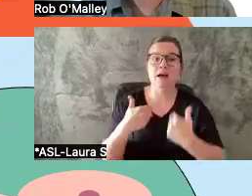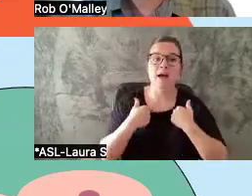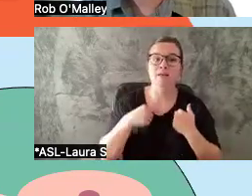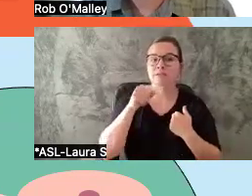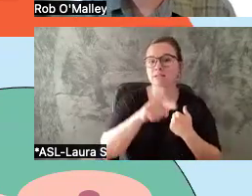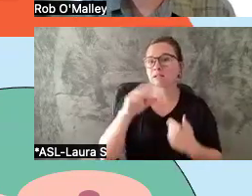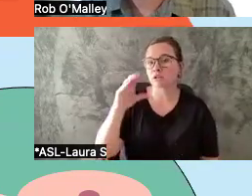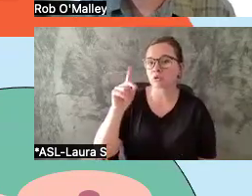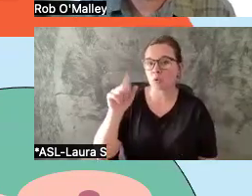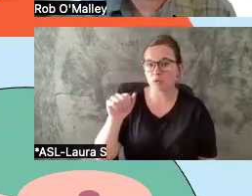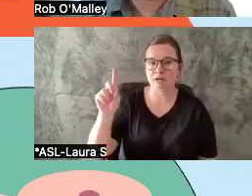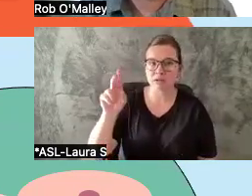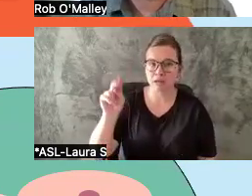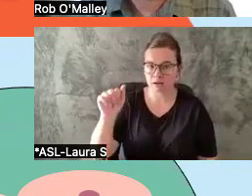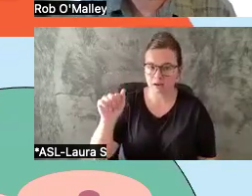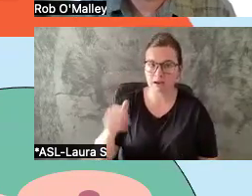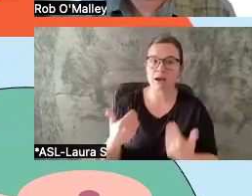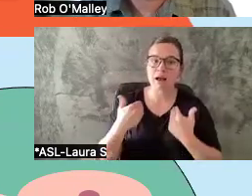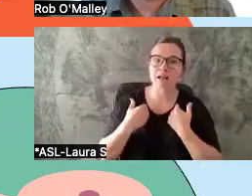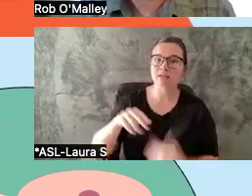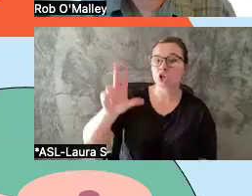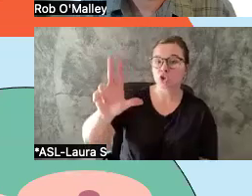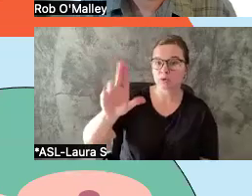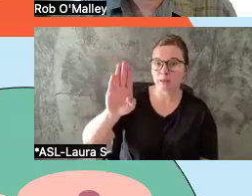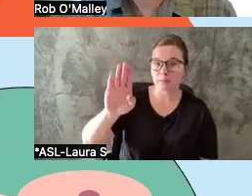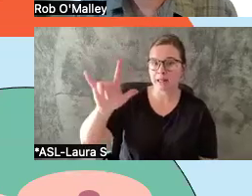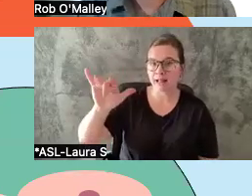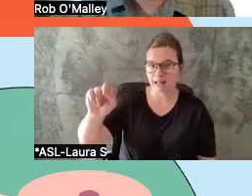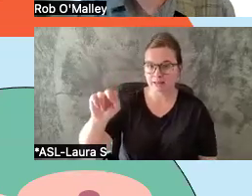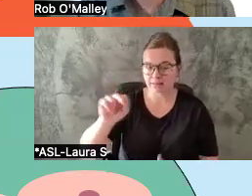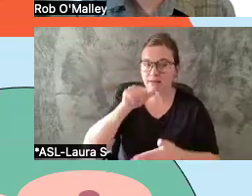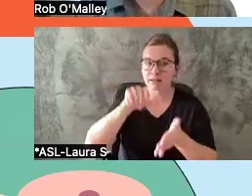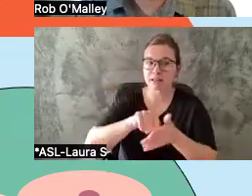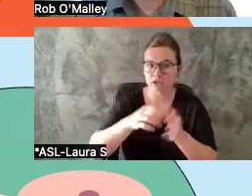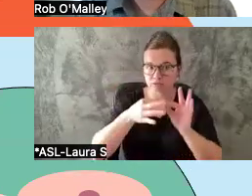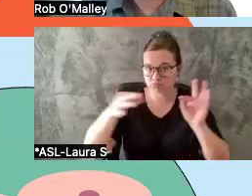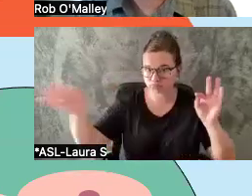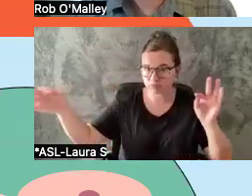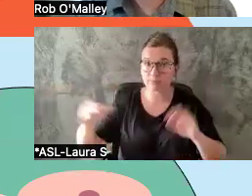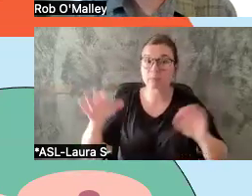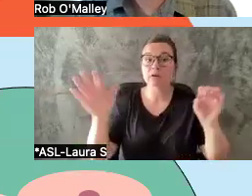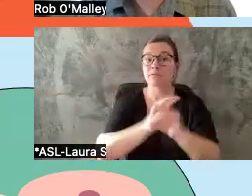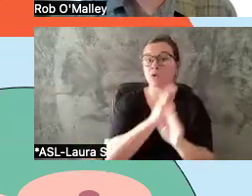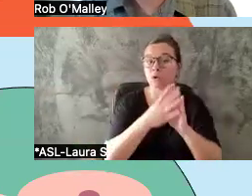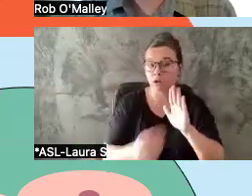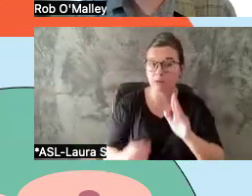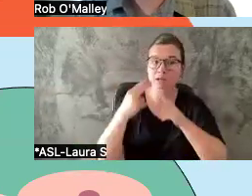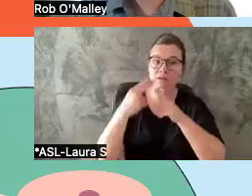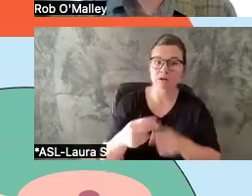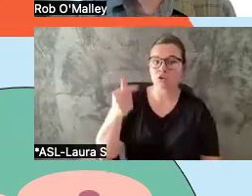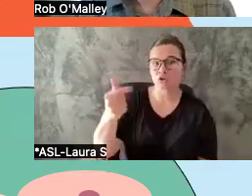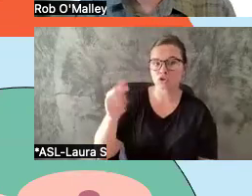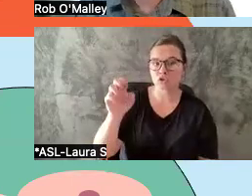code, this DNA code, that is about 3 billion letters long. And the complete copy of this DNA code is called a